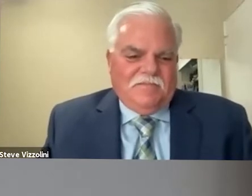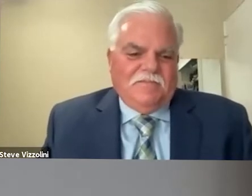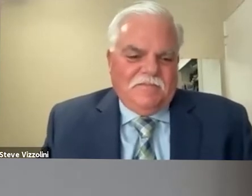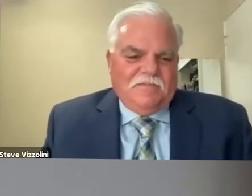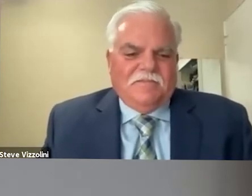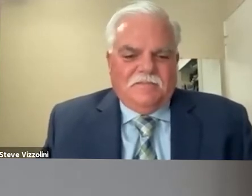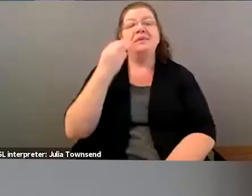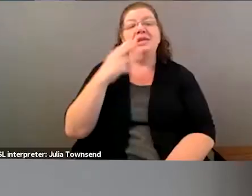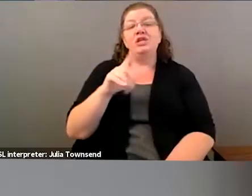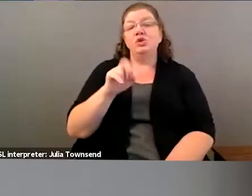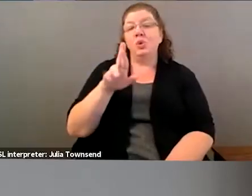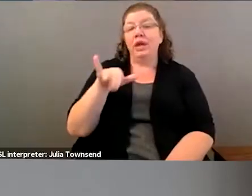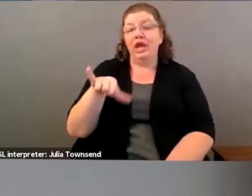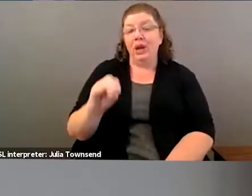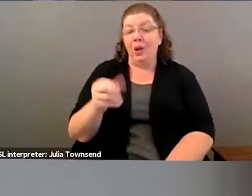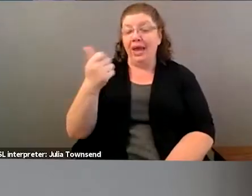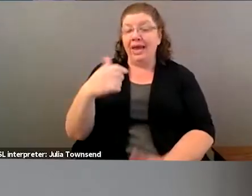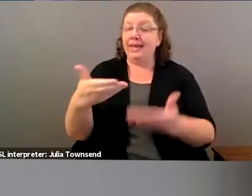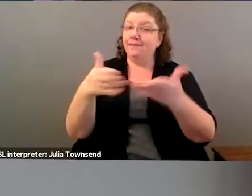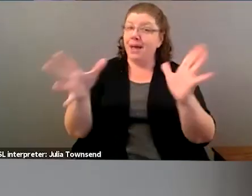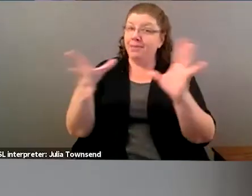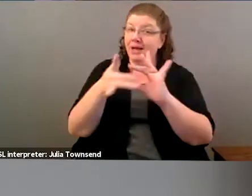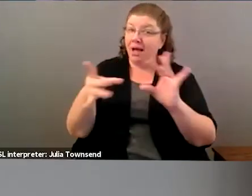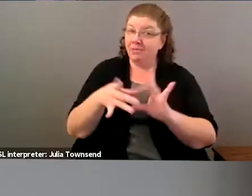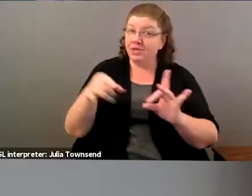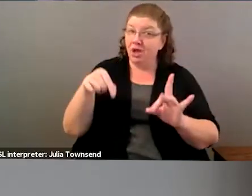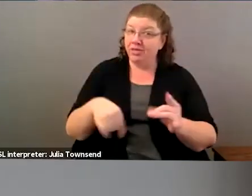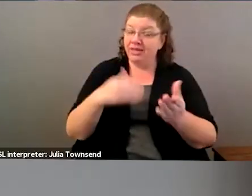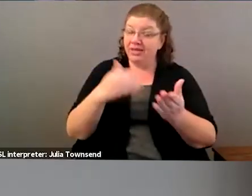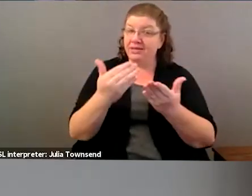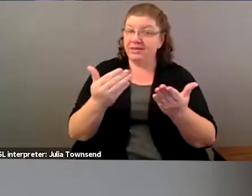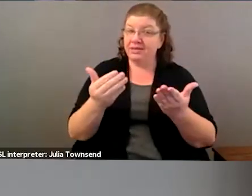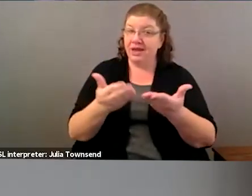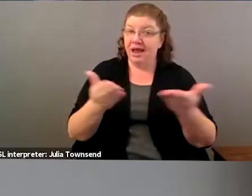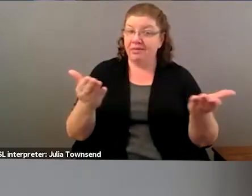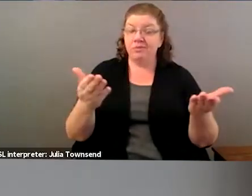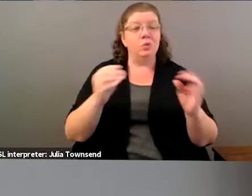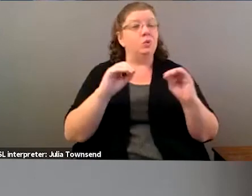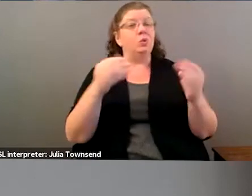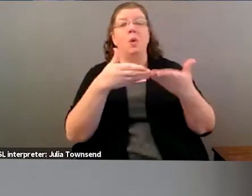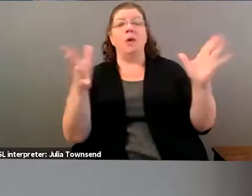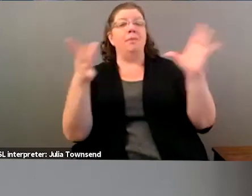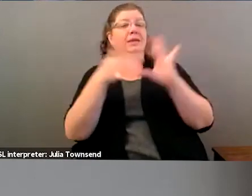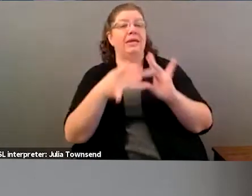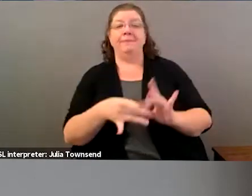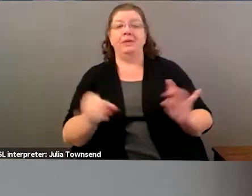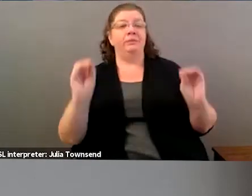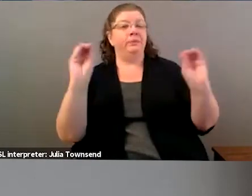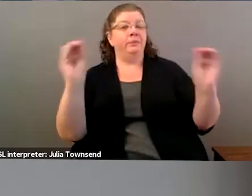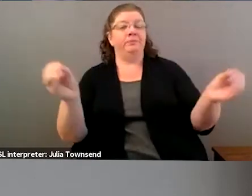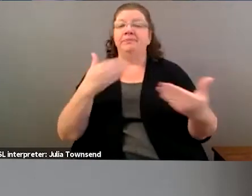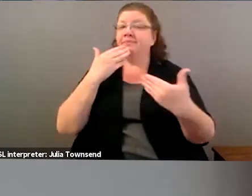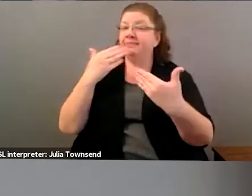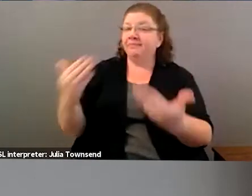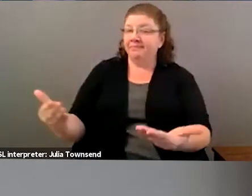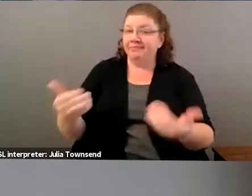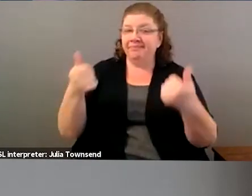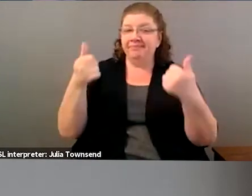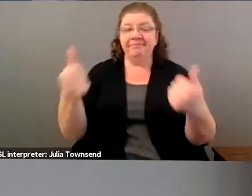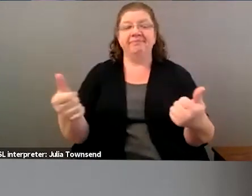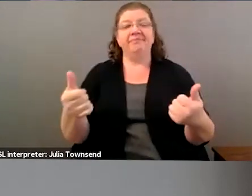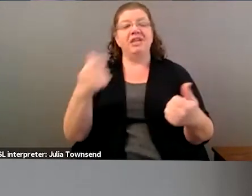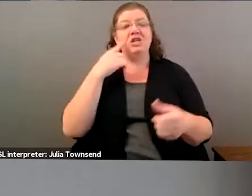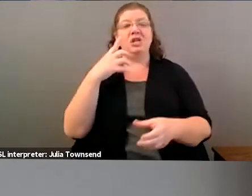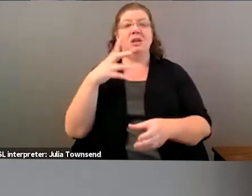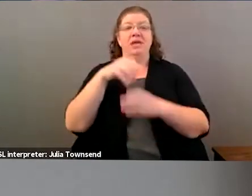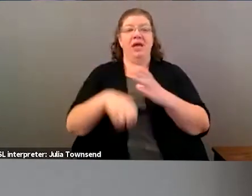we have any public comments on this action item? No public comment on this item. Thank you. Should have been covered in the hearing